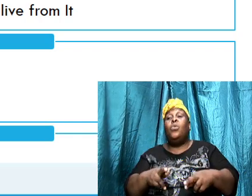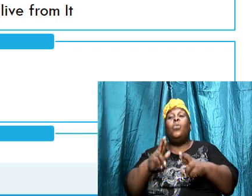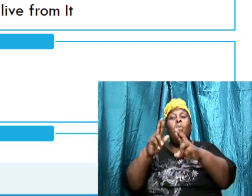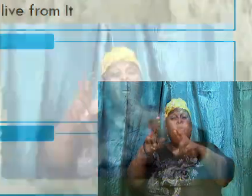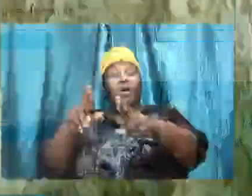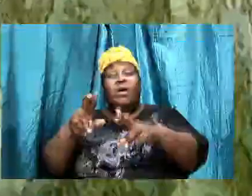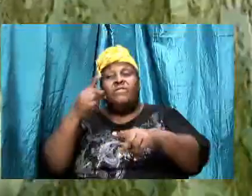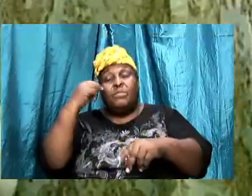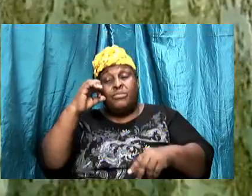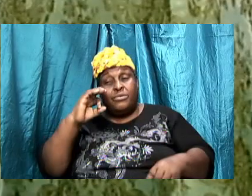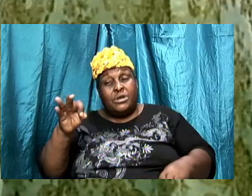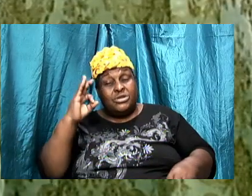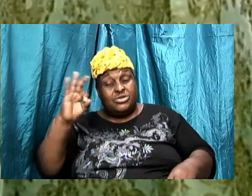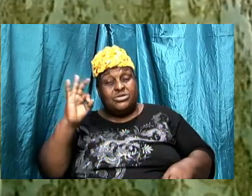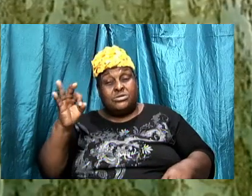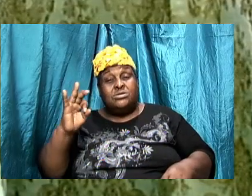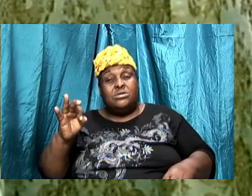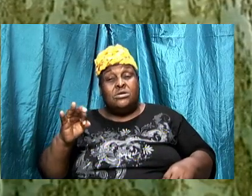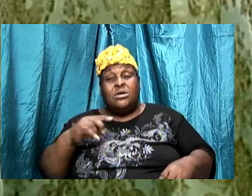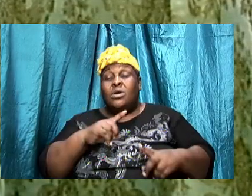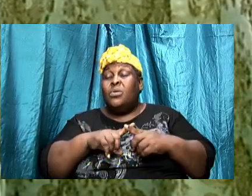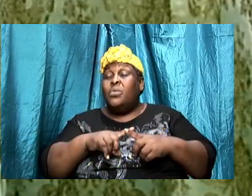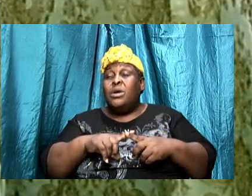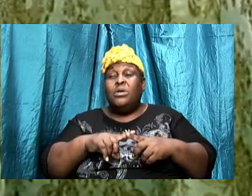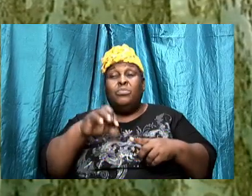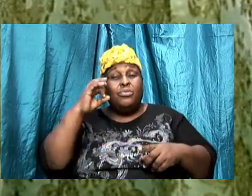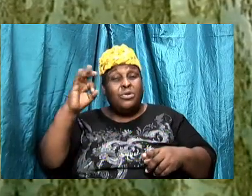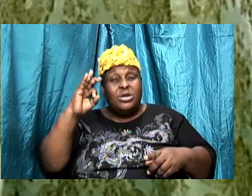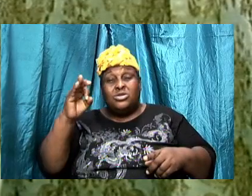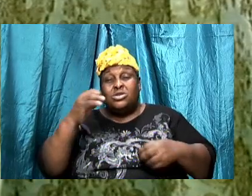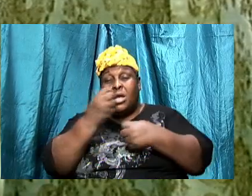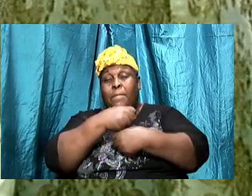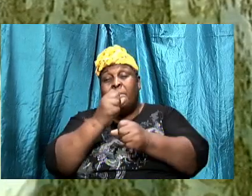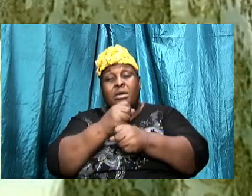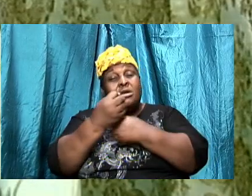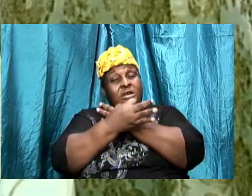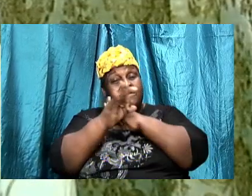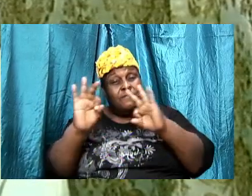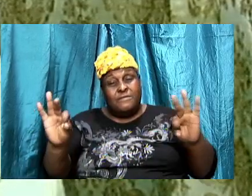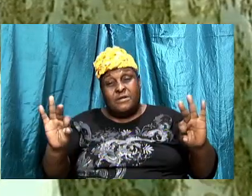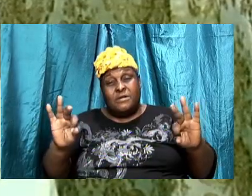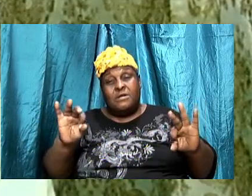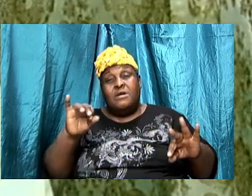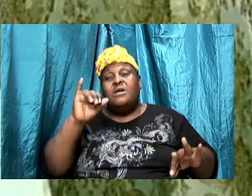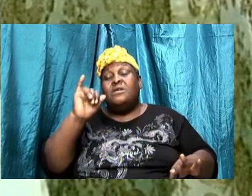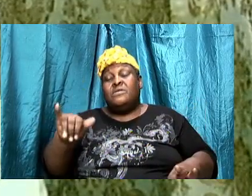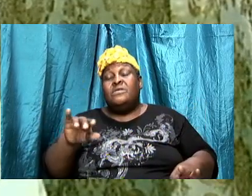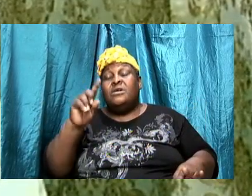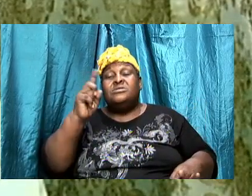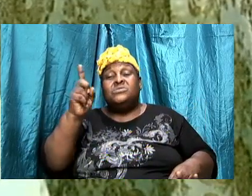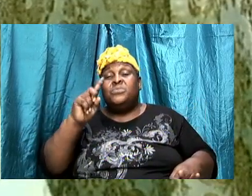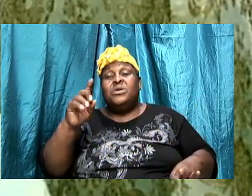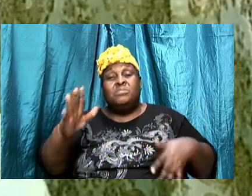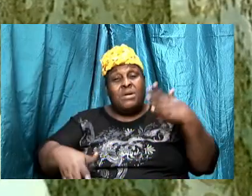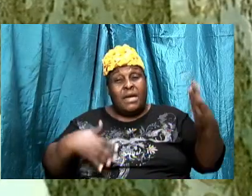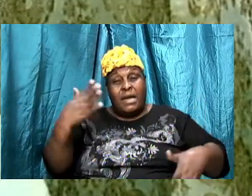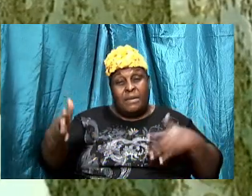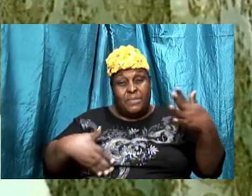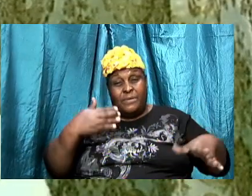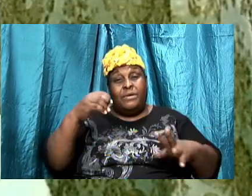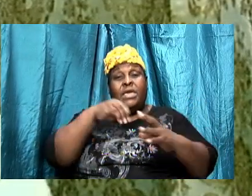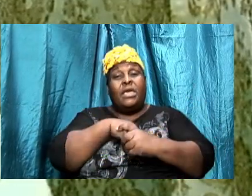not, you know, and make it for free, then that is where he delights in. Or that is